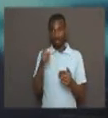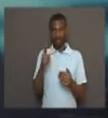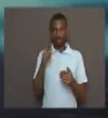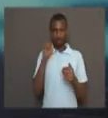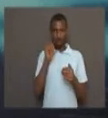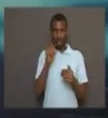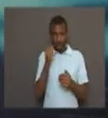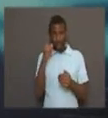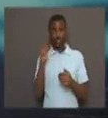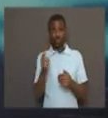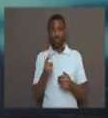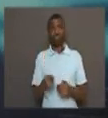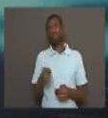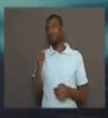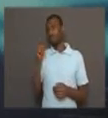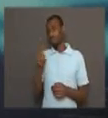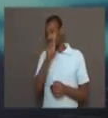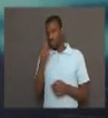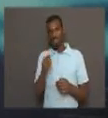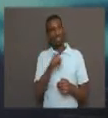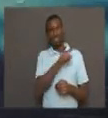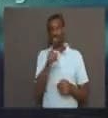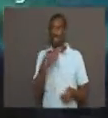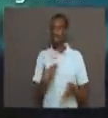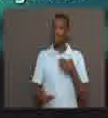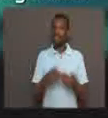this should have been easy for you.